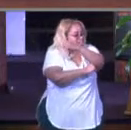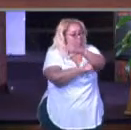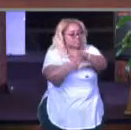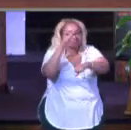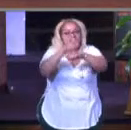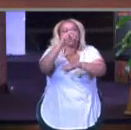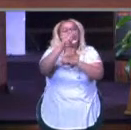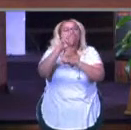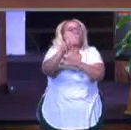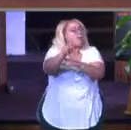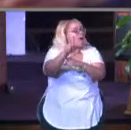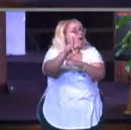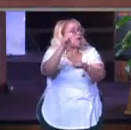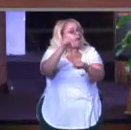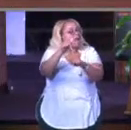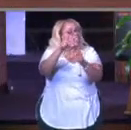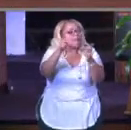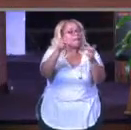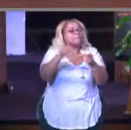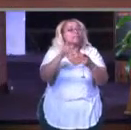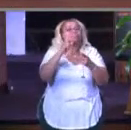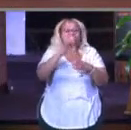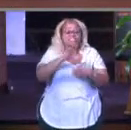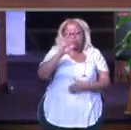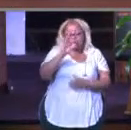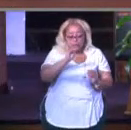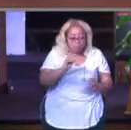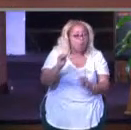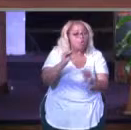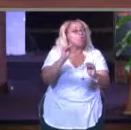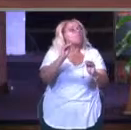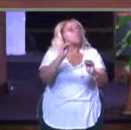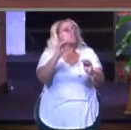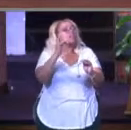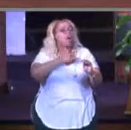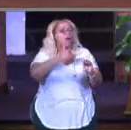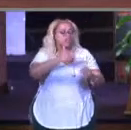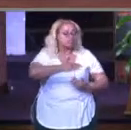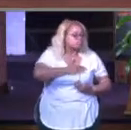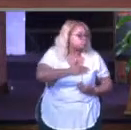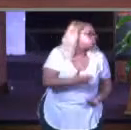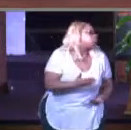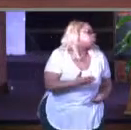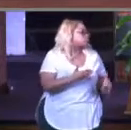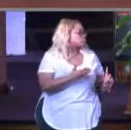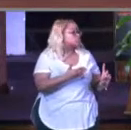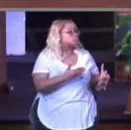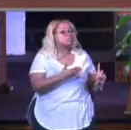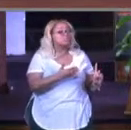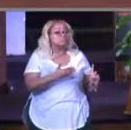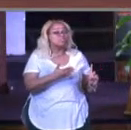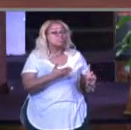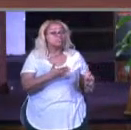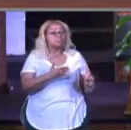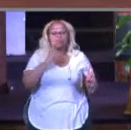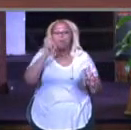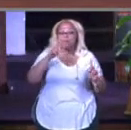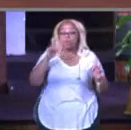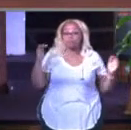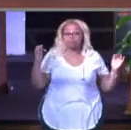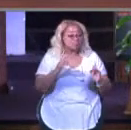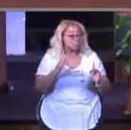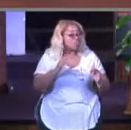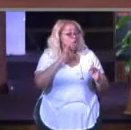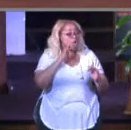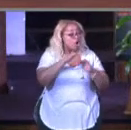the rock, the place where the Spirit is moving. And hearts are willing. And when you get people who